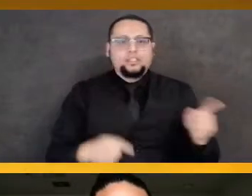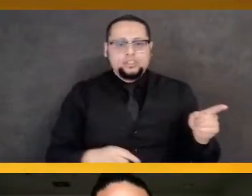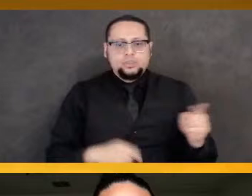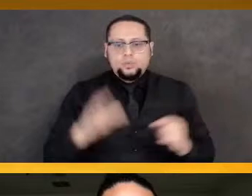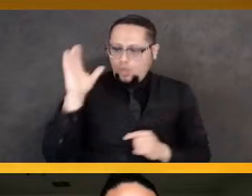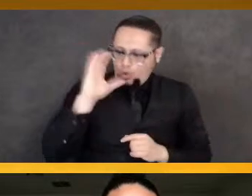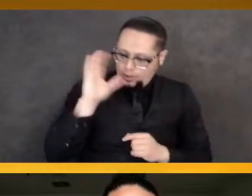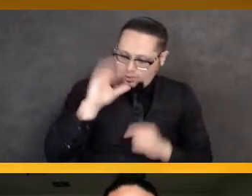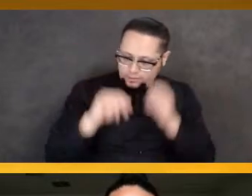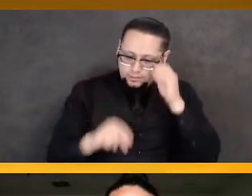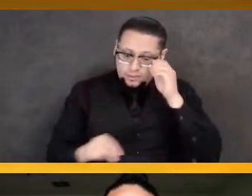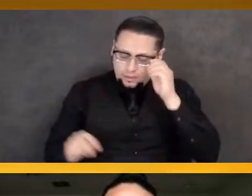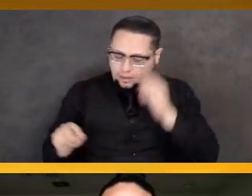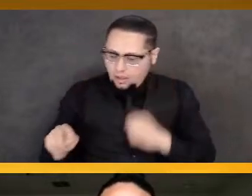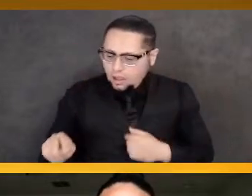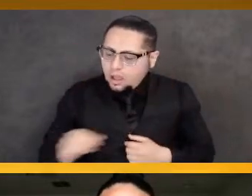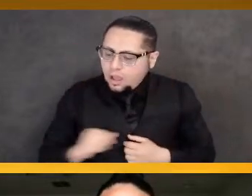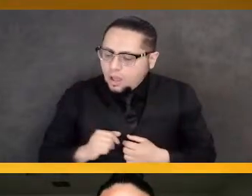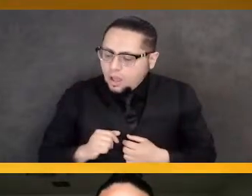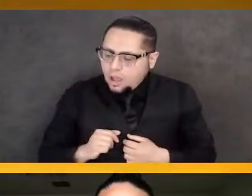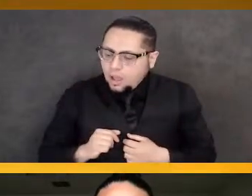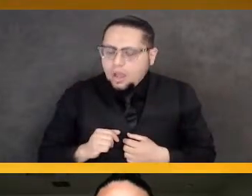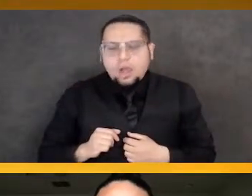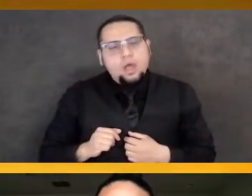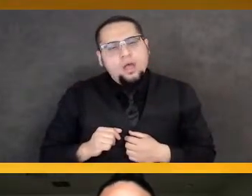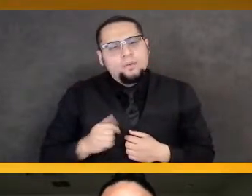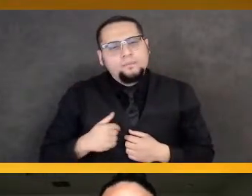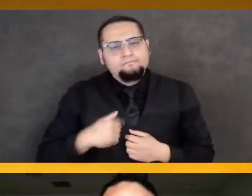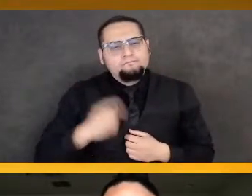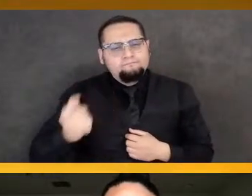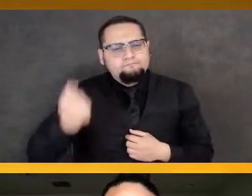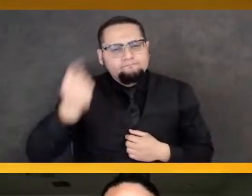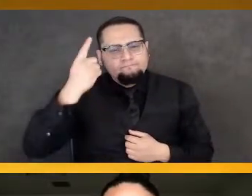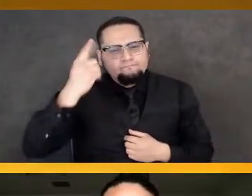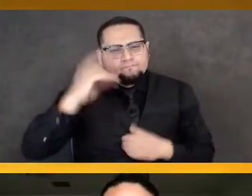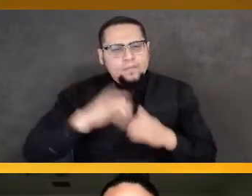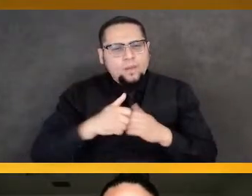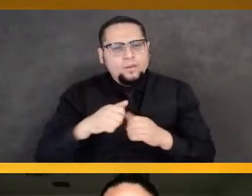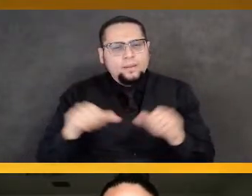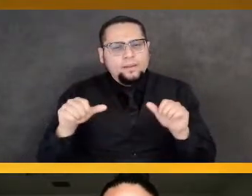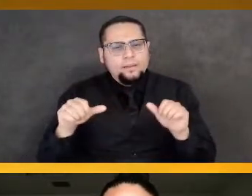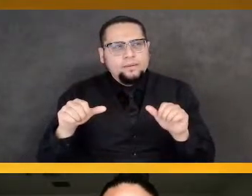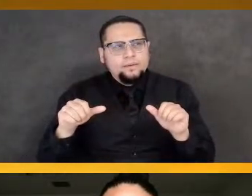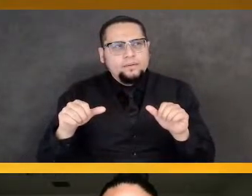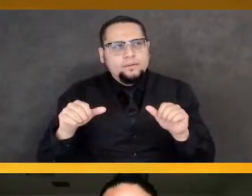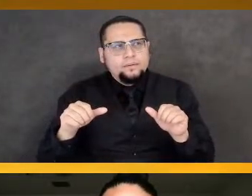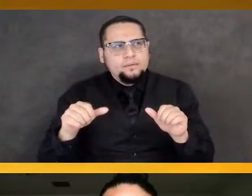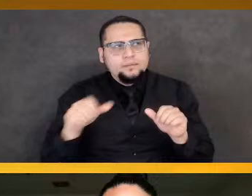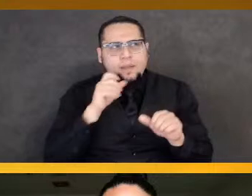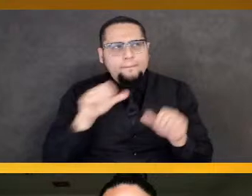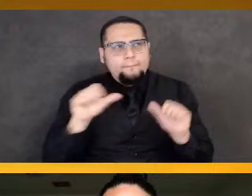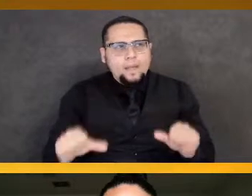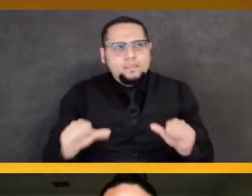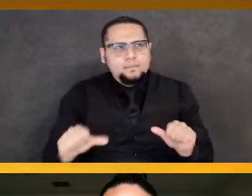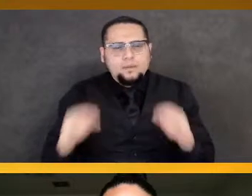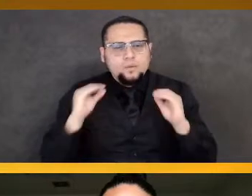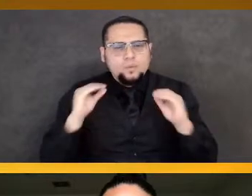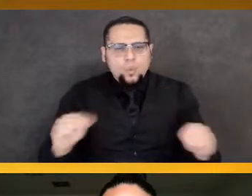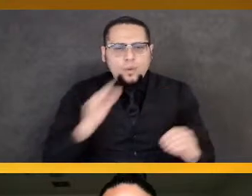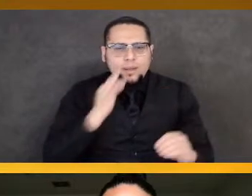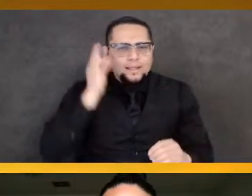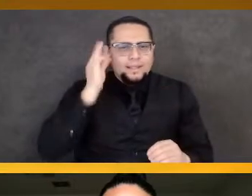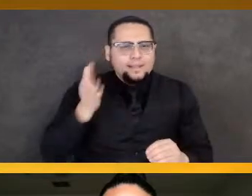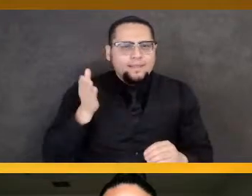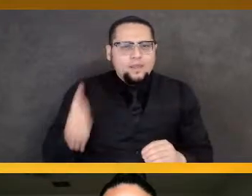they were flying over, and she said, you know, I don't understand how it can be possible that there are no native people in Texas because there's